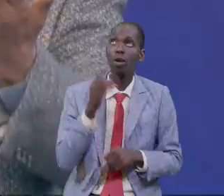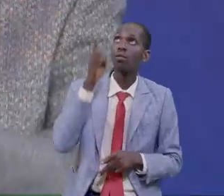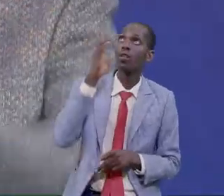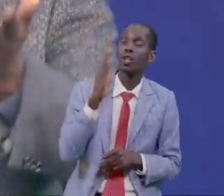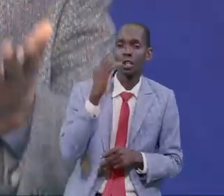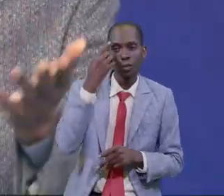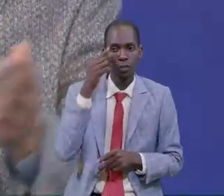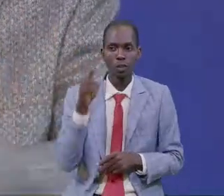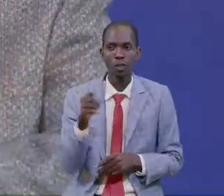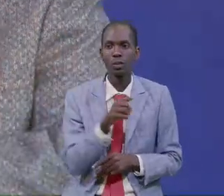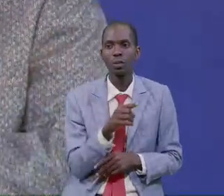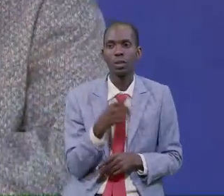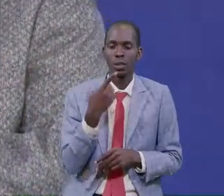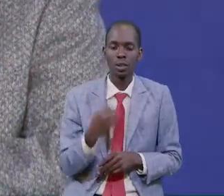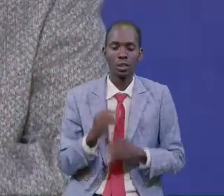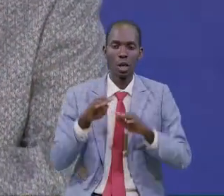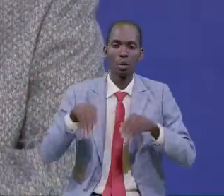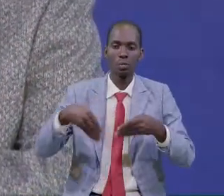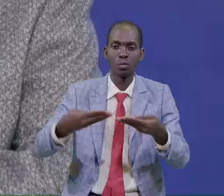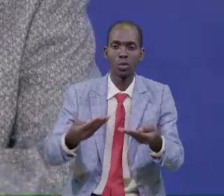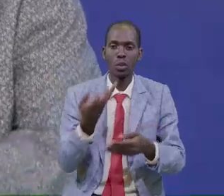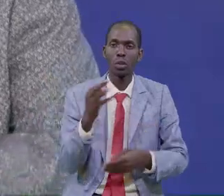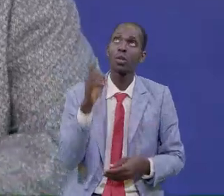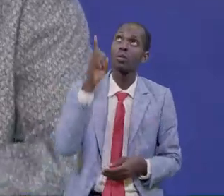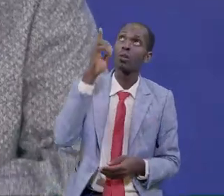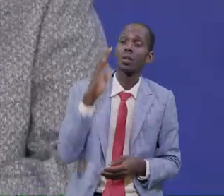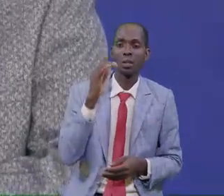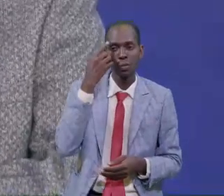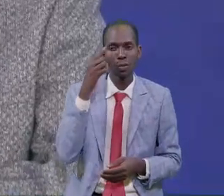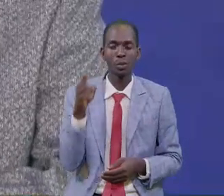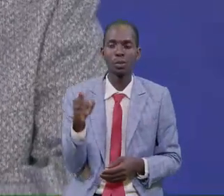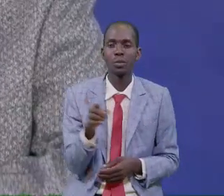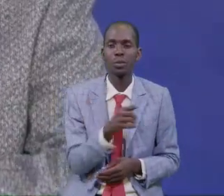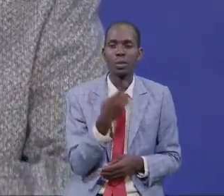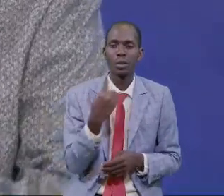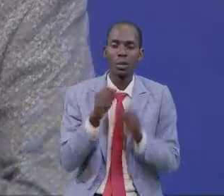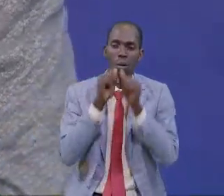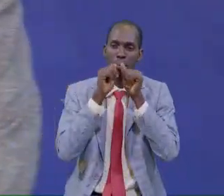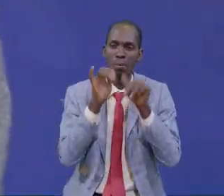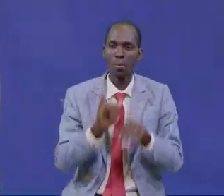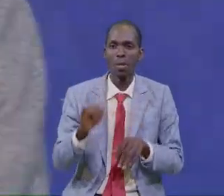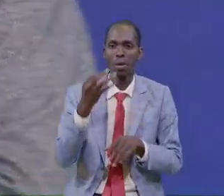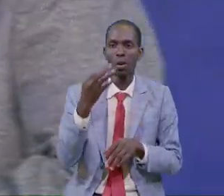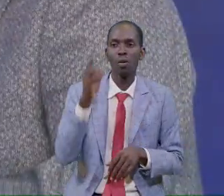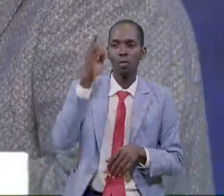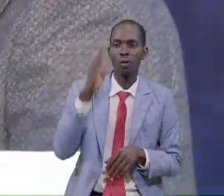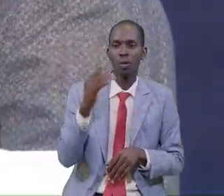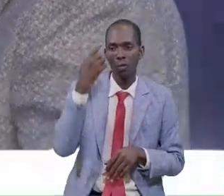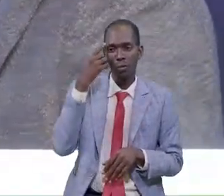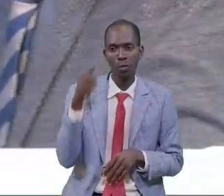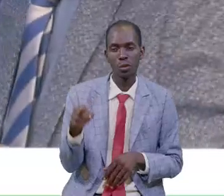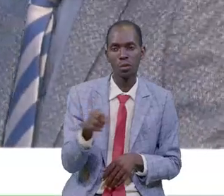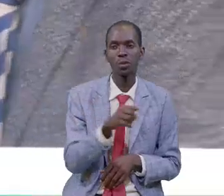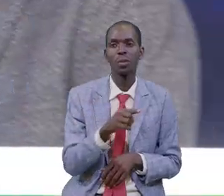The provision of God for you. The blessing of God for you. And